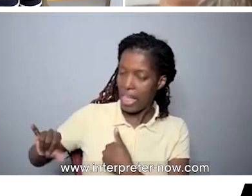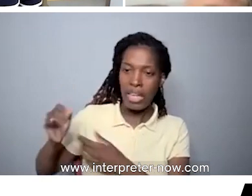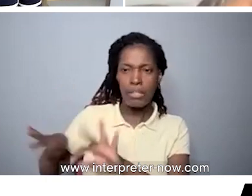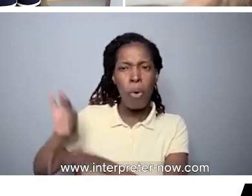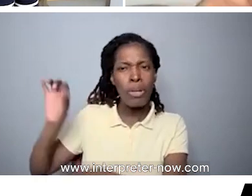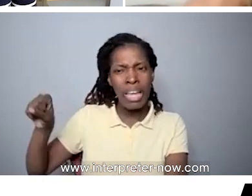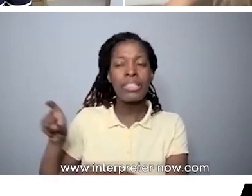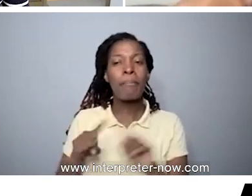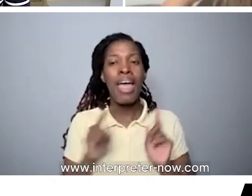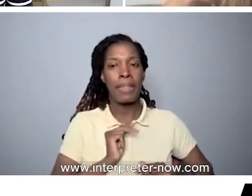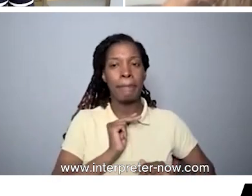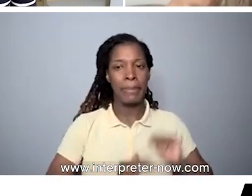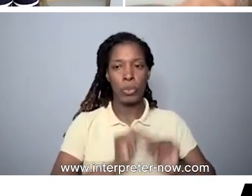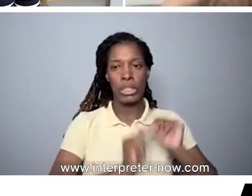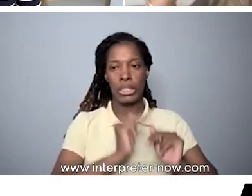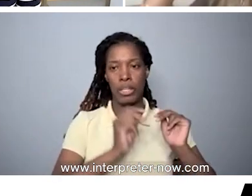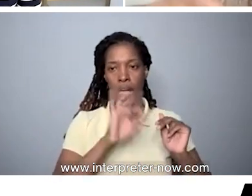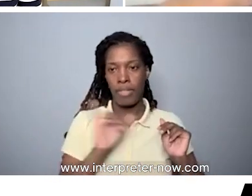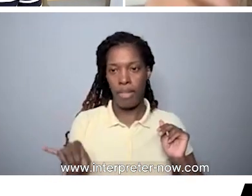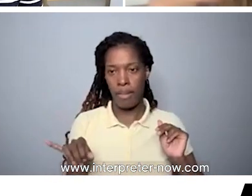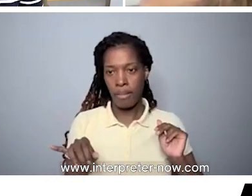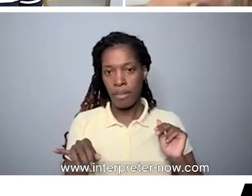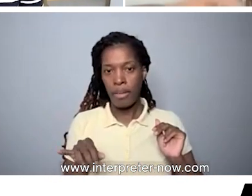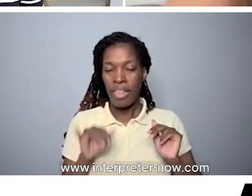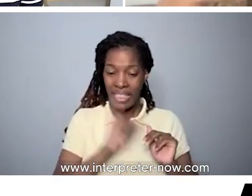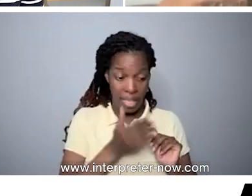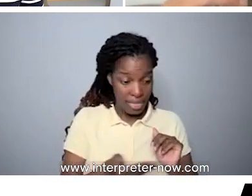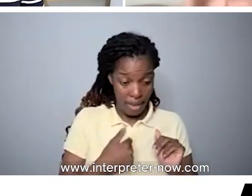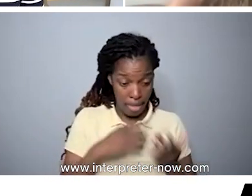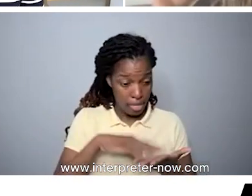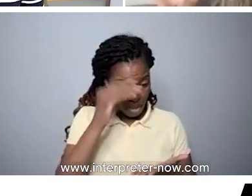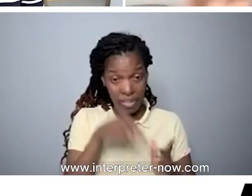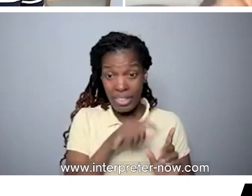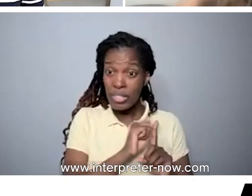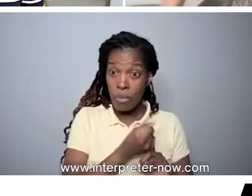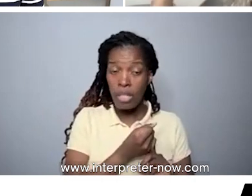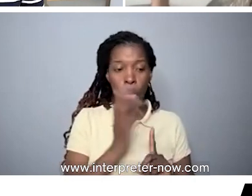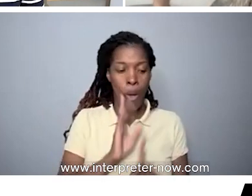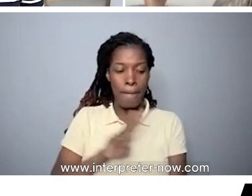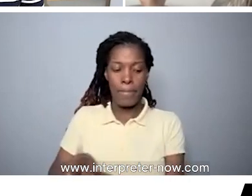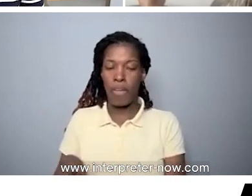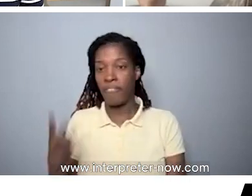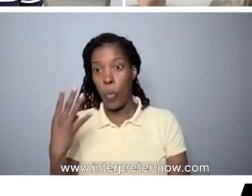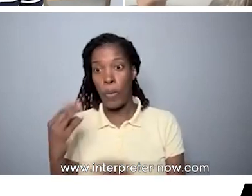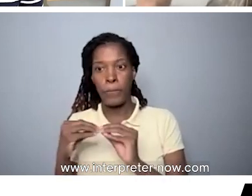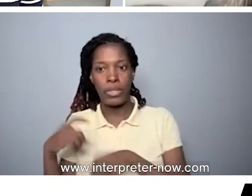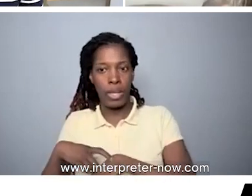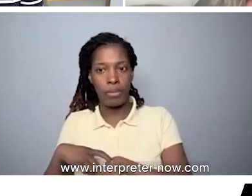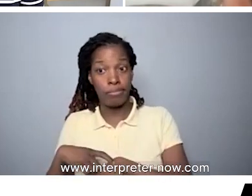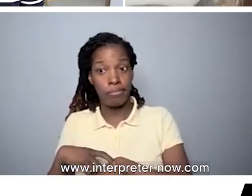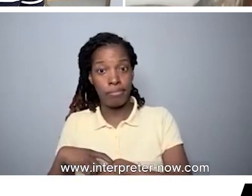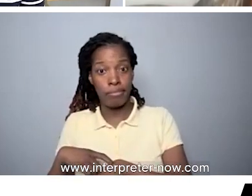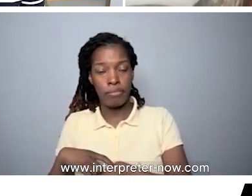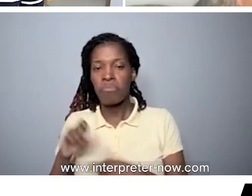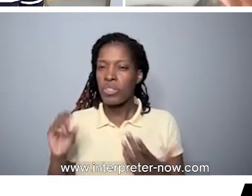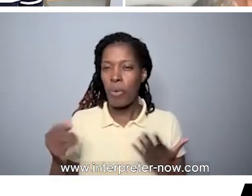absolutely. But I think even the building blocks, right? Because you take that building block, that thing you learned for this situation, you're going to apply it 4 more times. So I